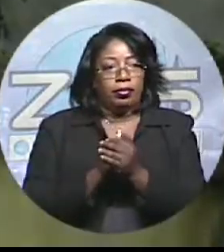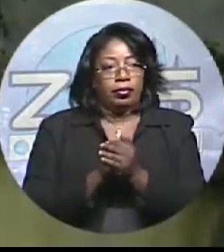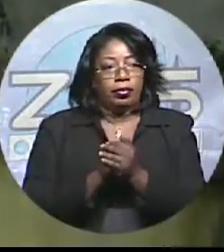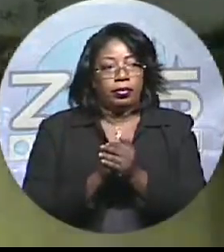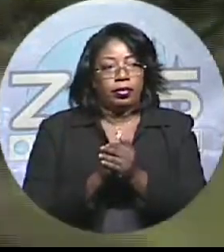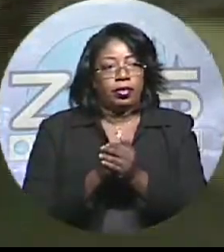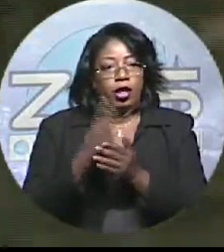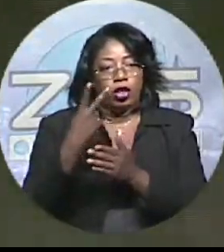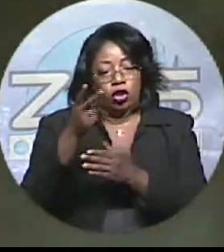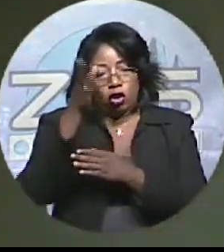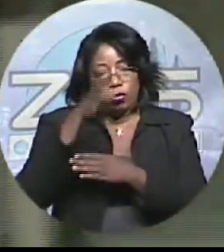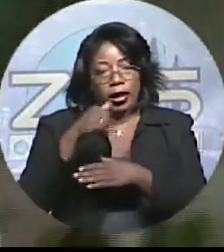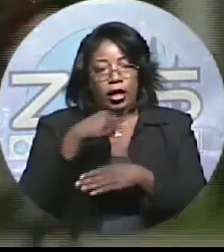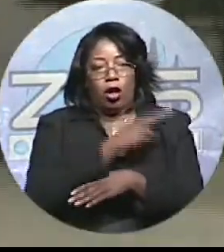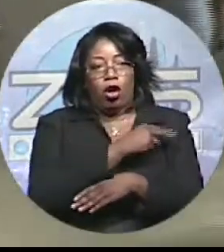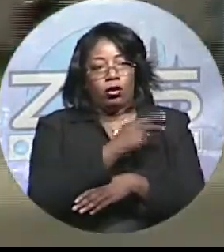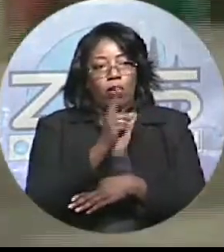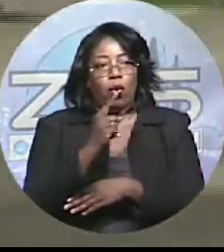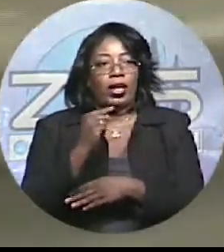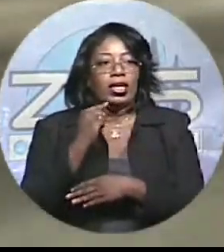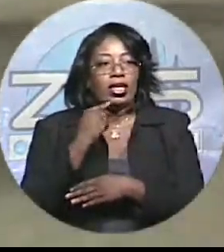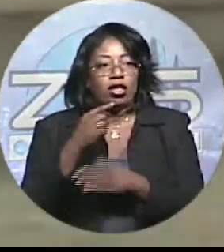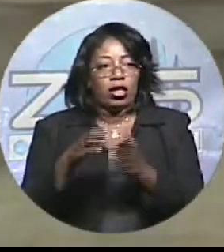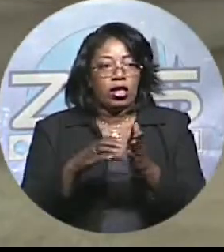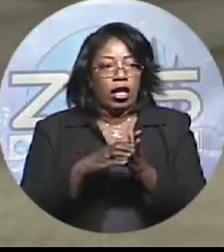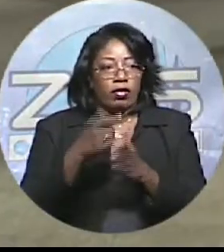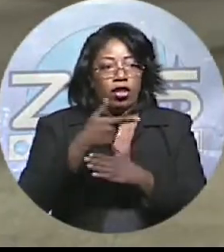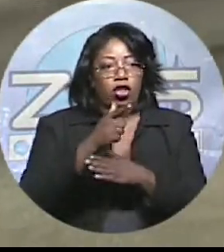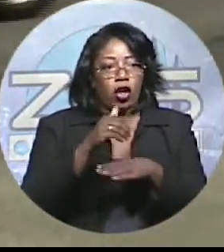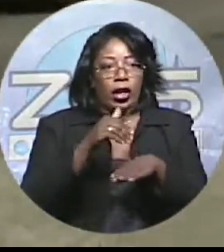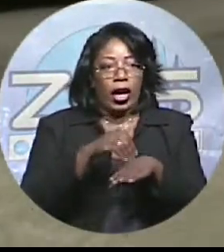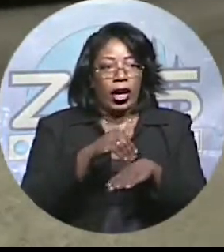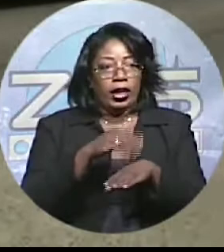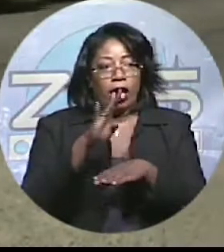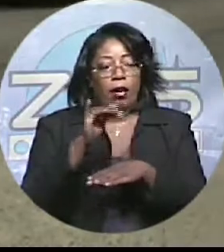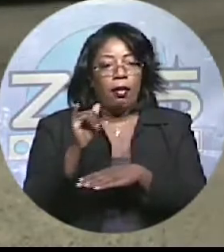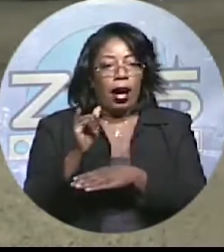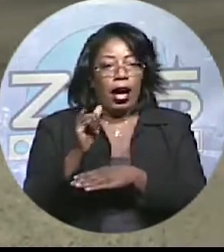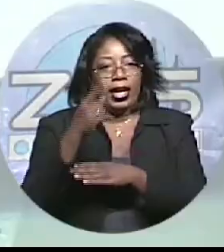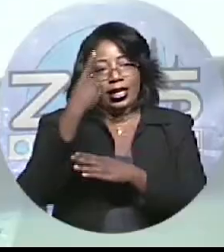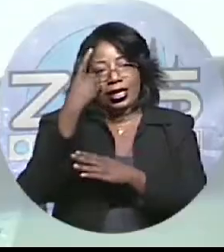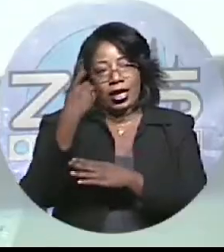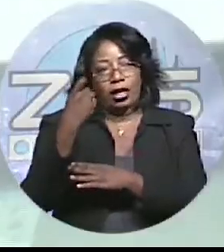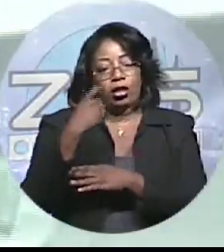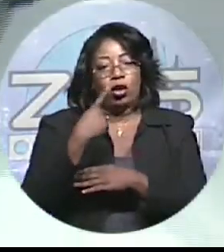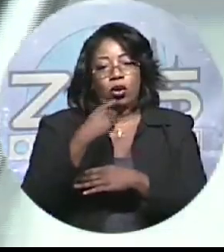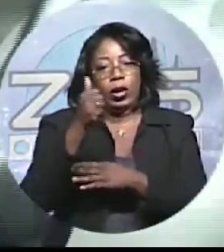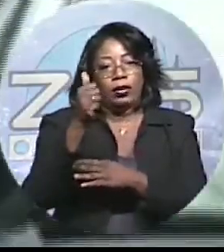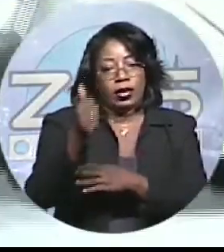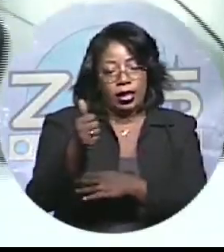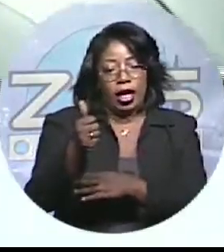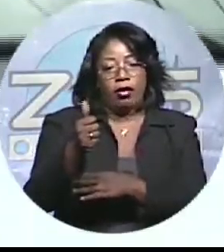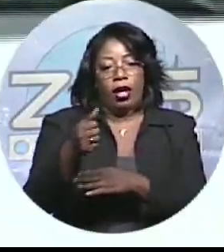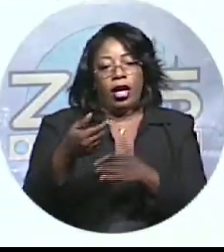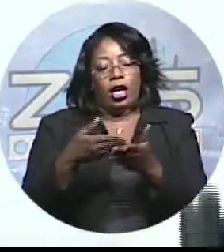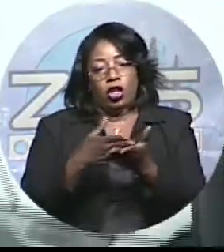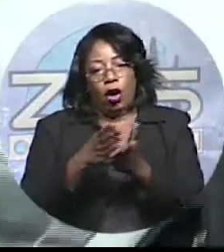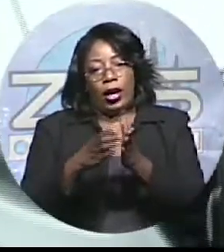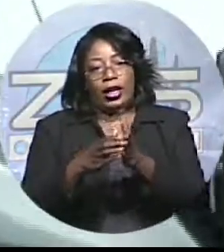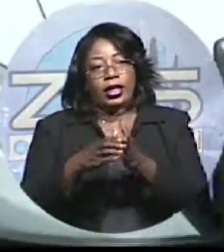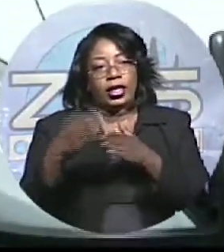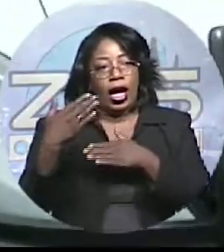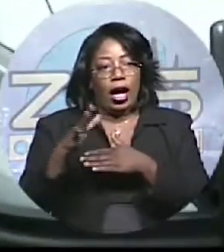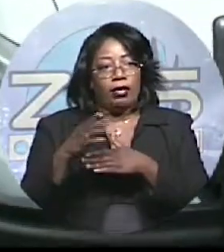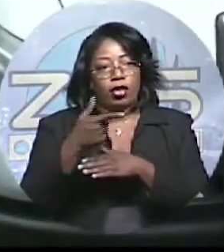two men are hospitalized this evening, one in serious condition after being shot at by a suspect who himself is in stable condition